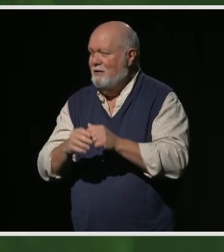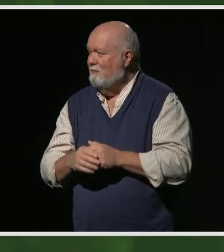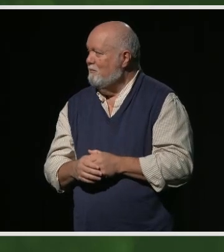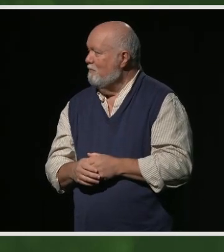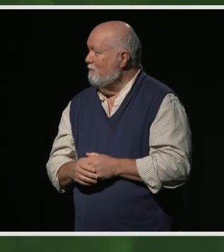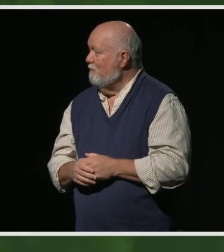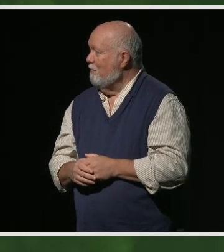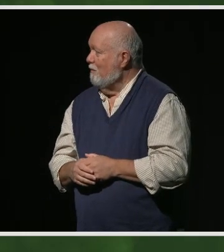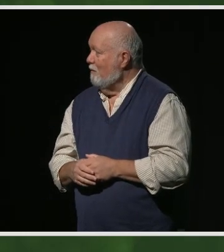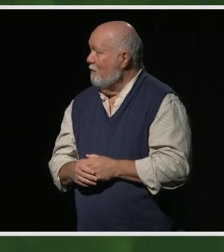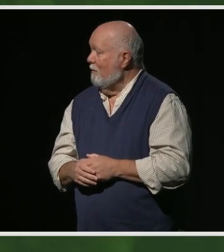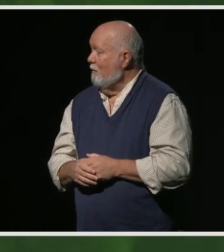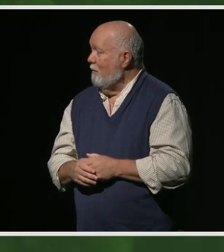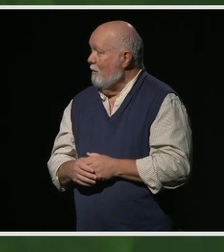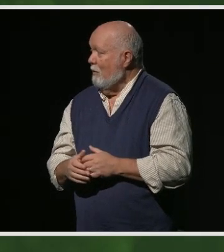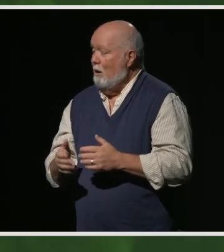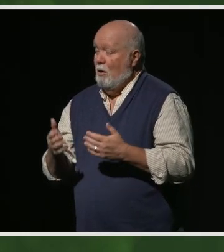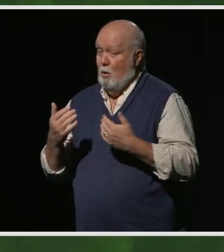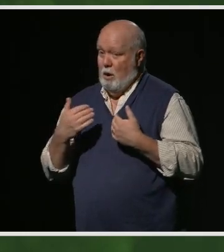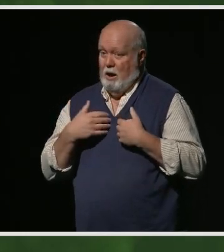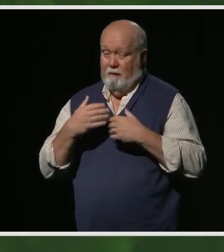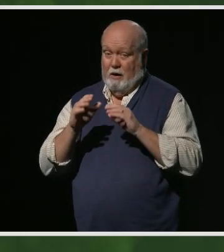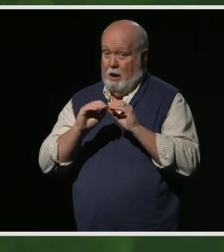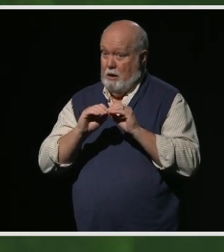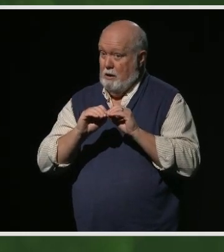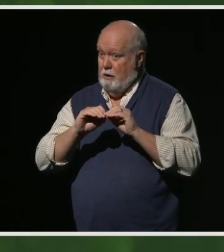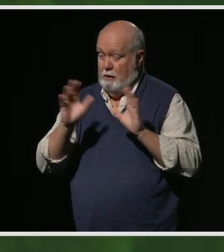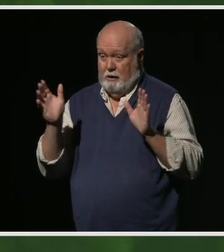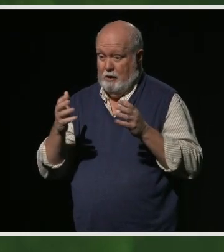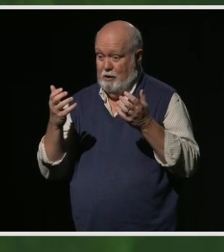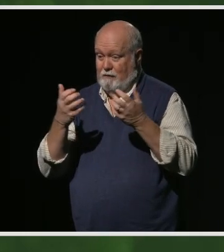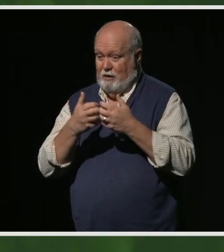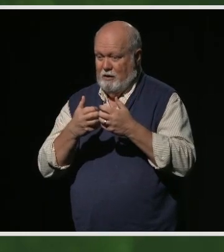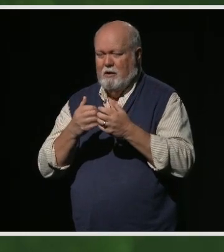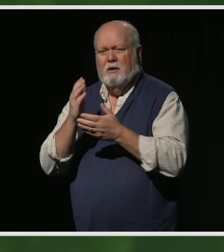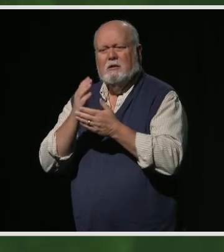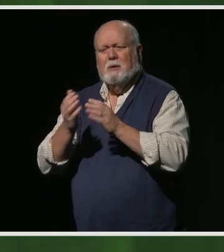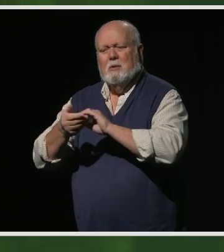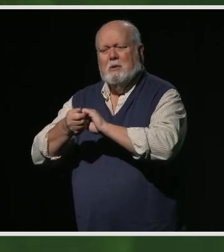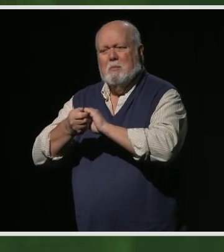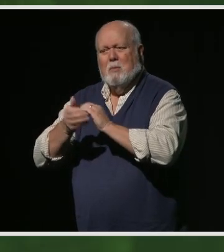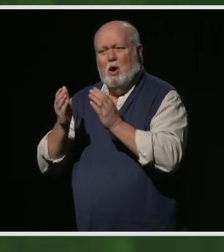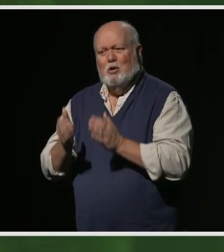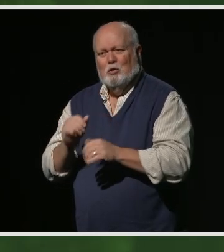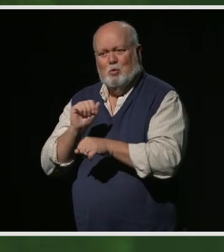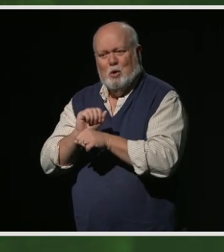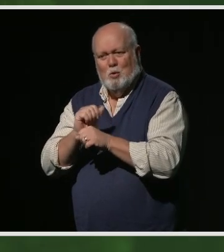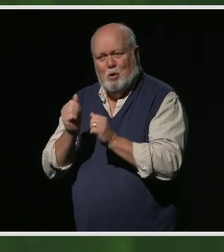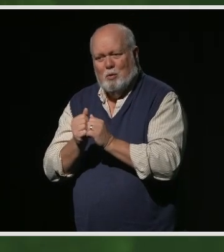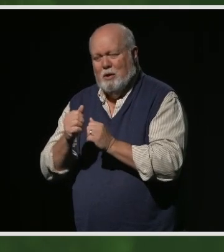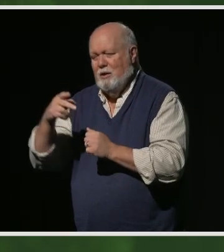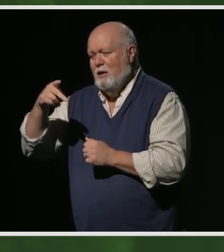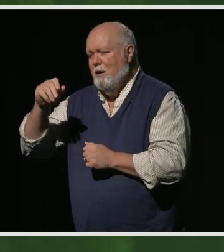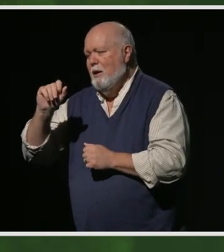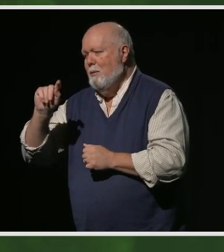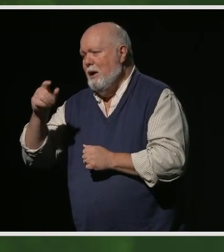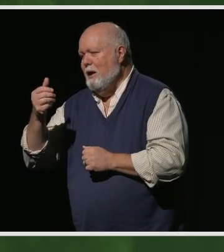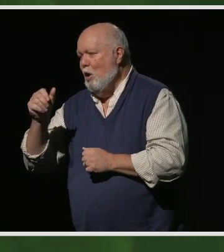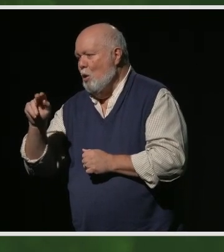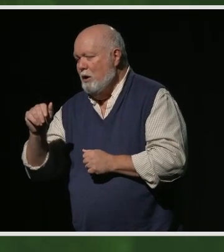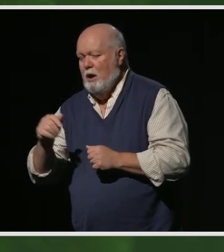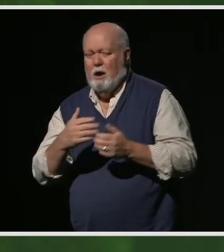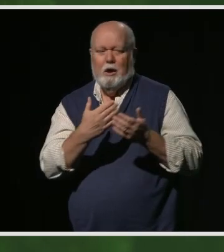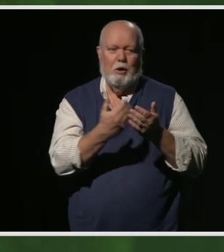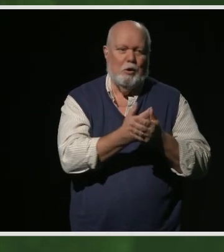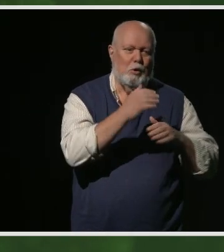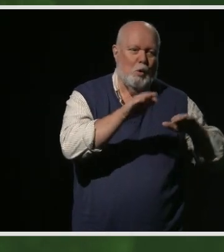We have a very clear product market fit. These are some of our brand partners that we work with. Patagonia, New Balance, Crocs use